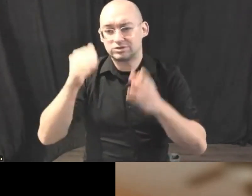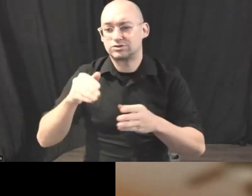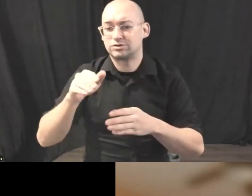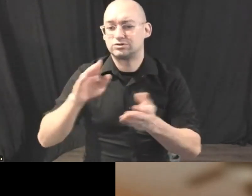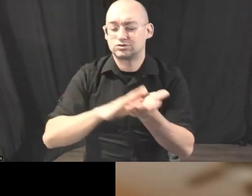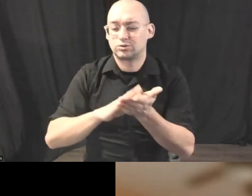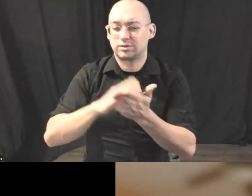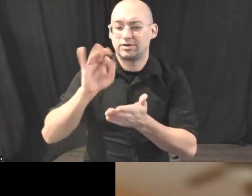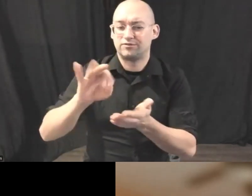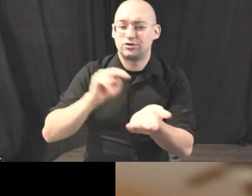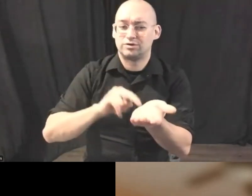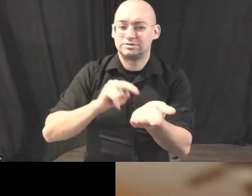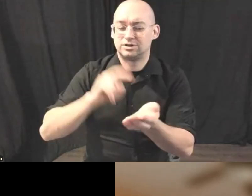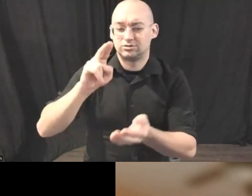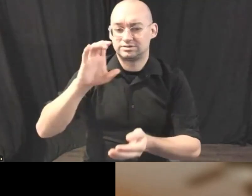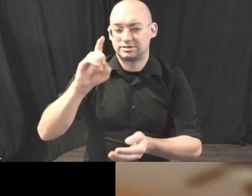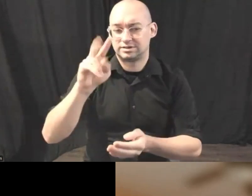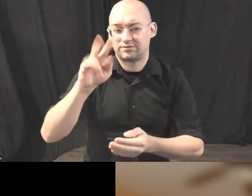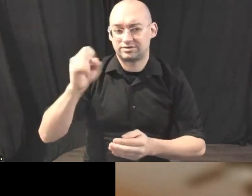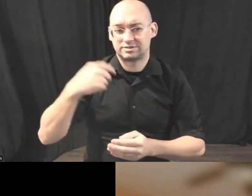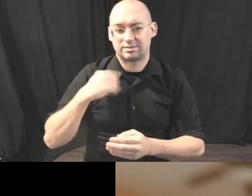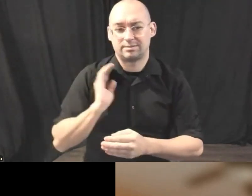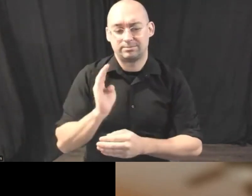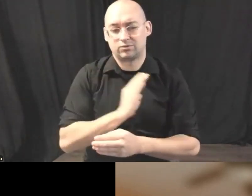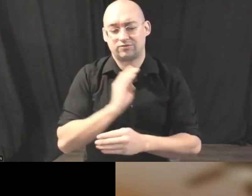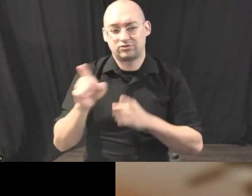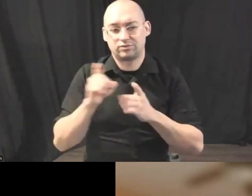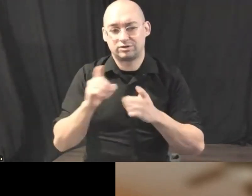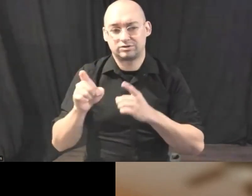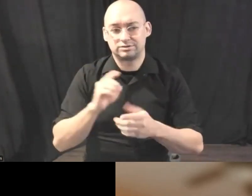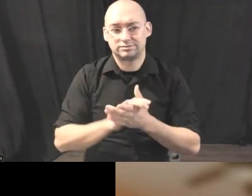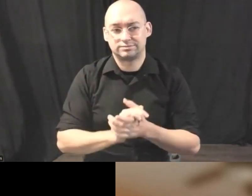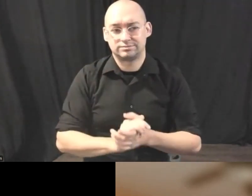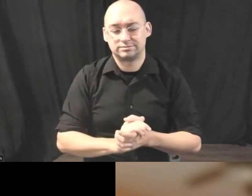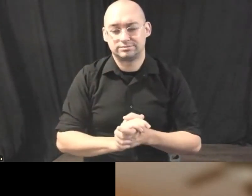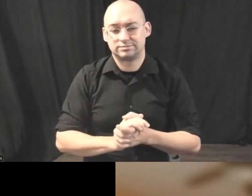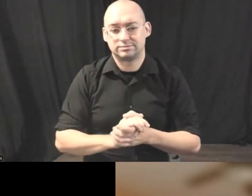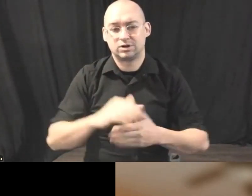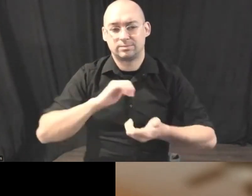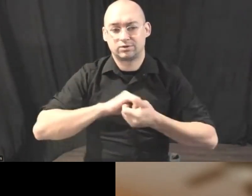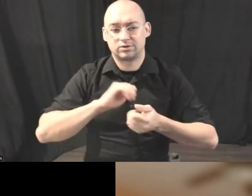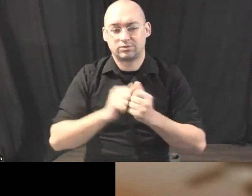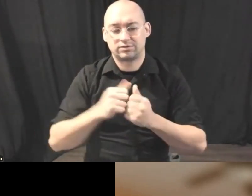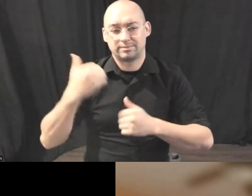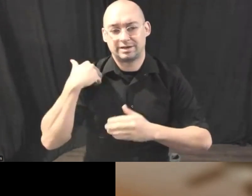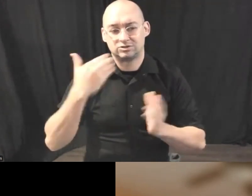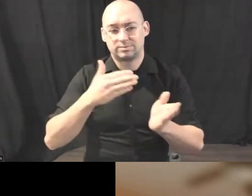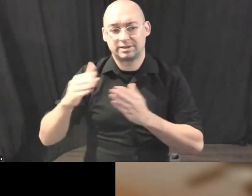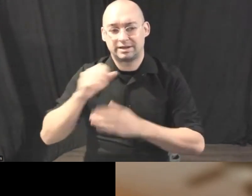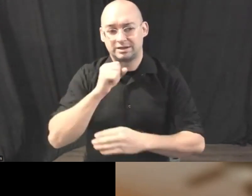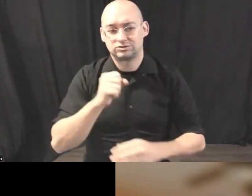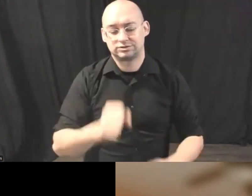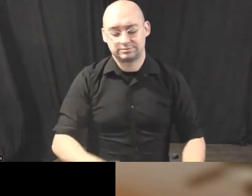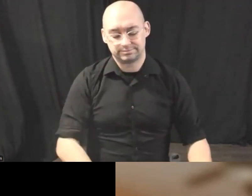UC Davis, and I also serve on the board of directors of the Archstone Foundation, a partner with the Master Plan on Aging.